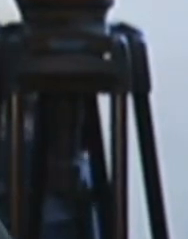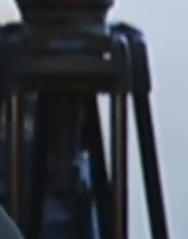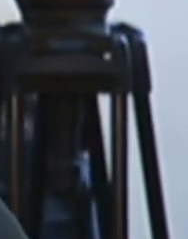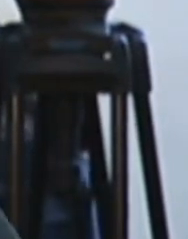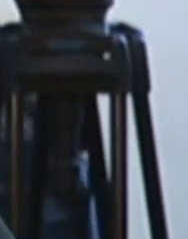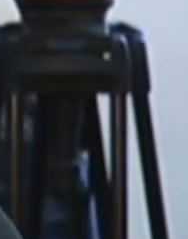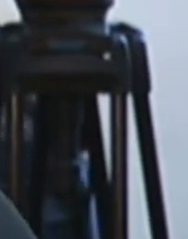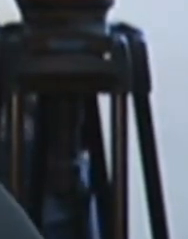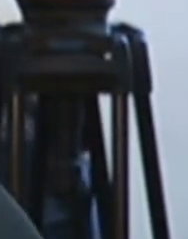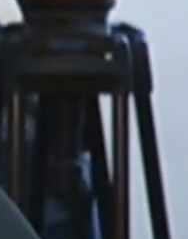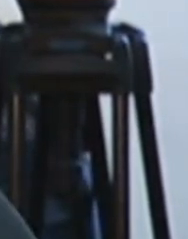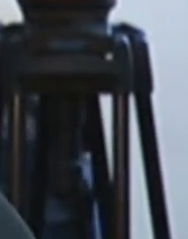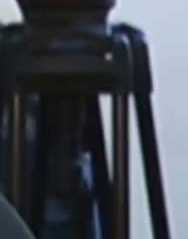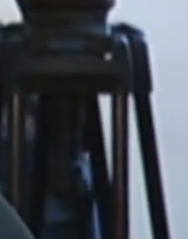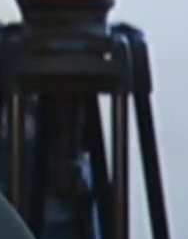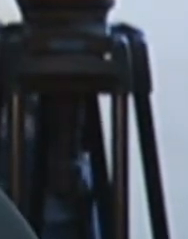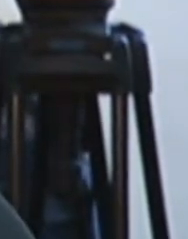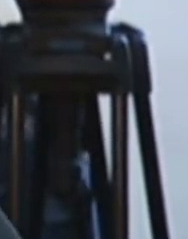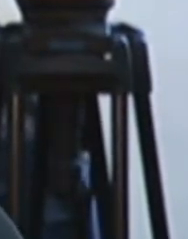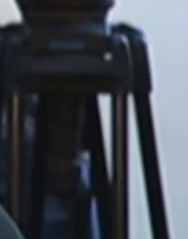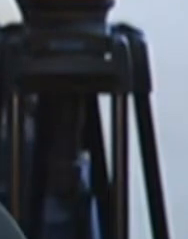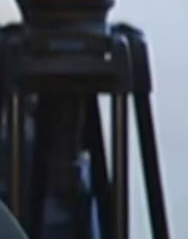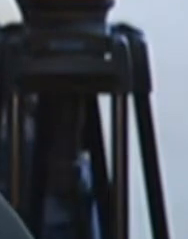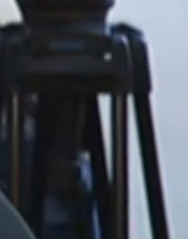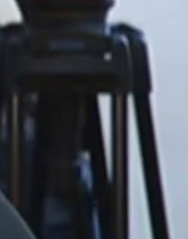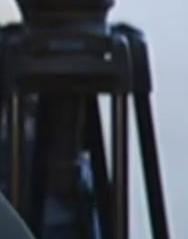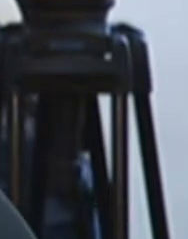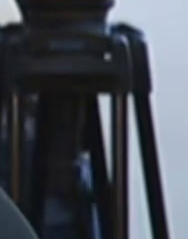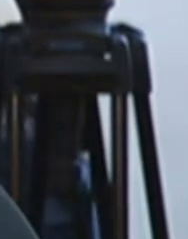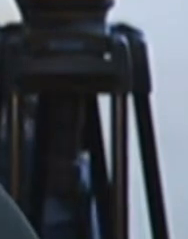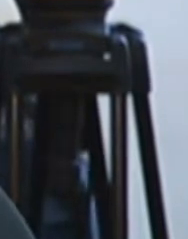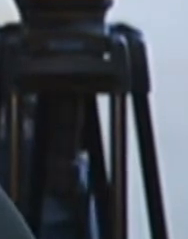understanding or interpretation on criminal.